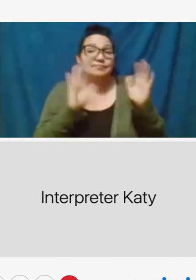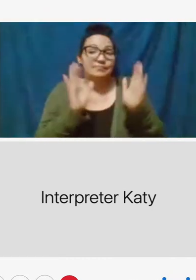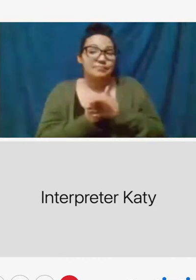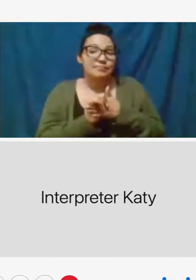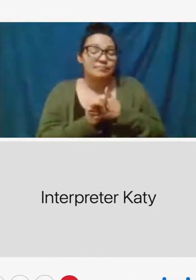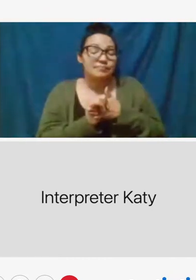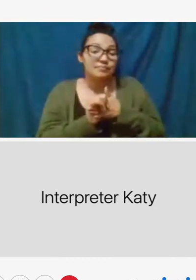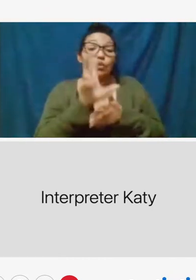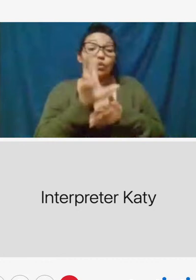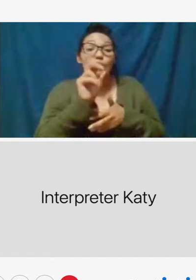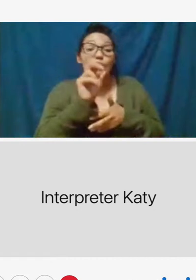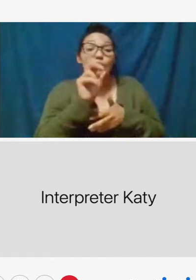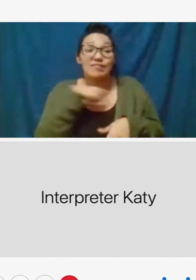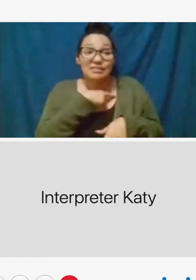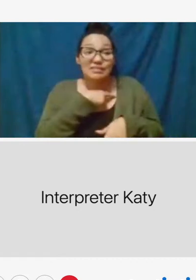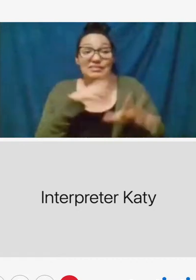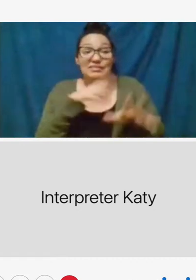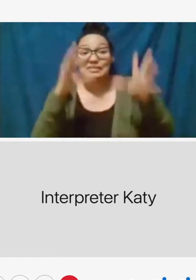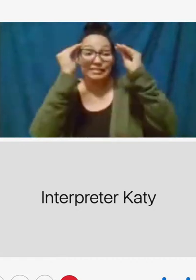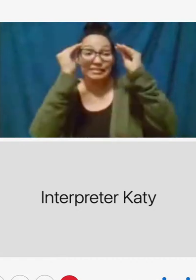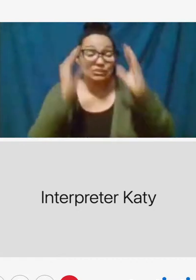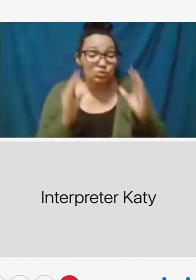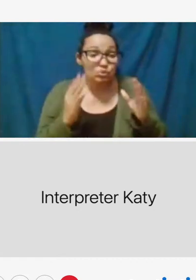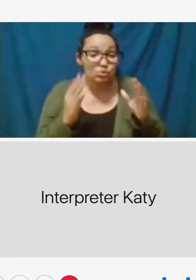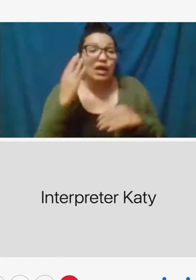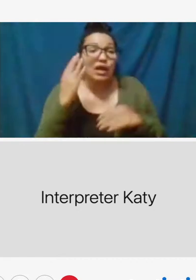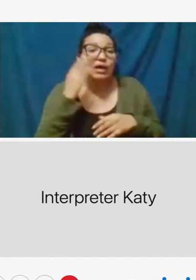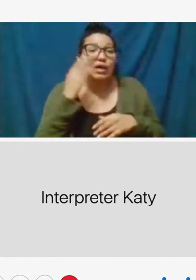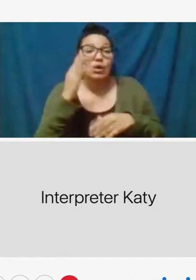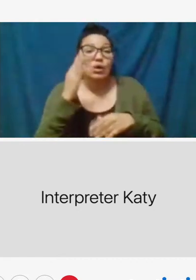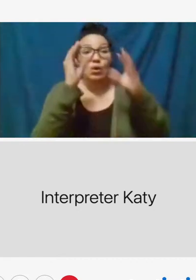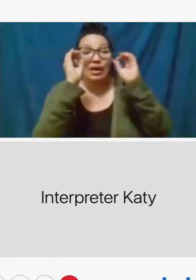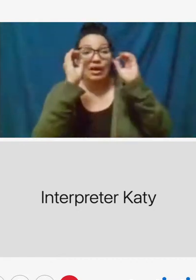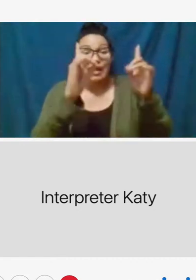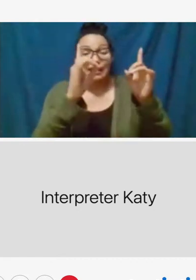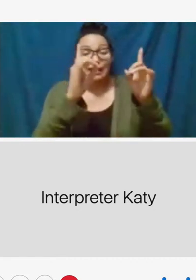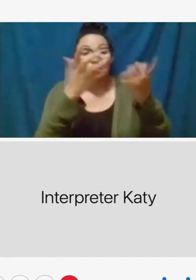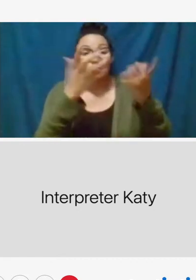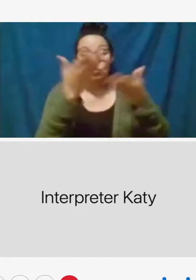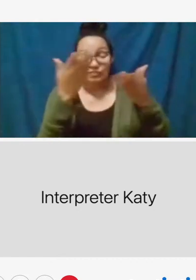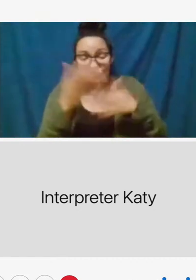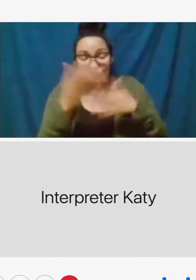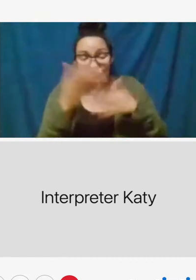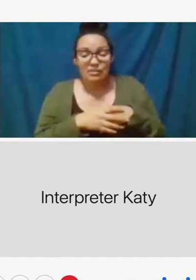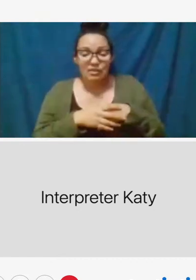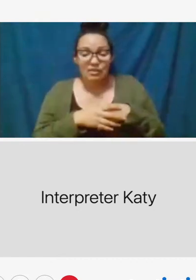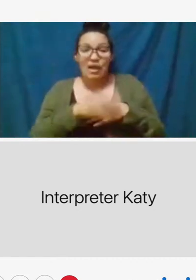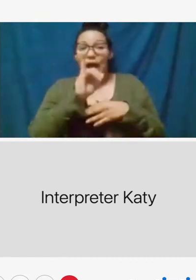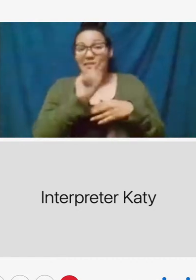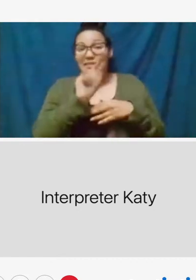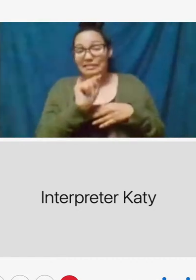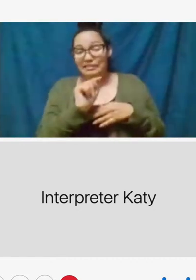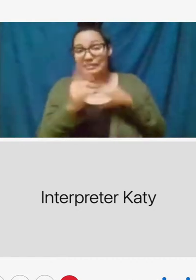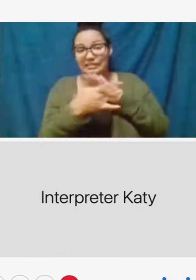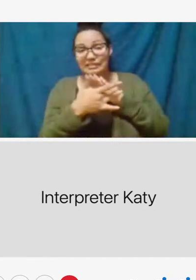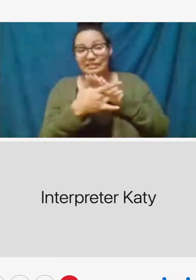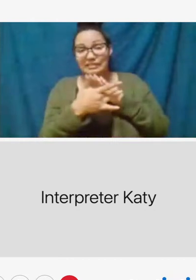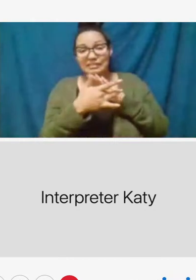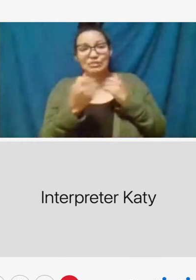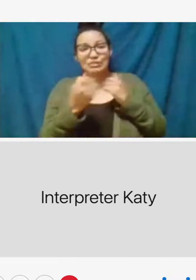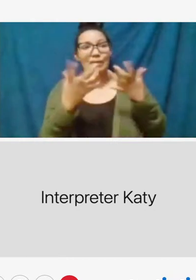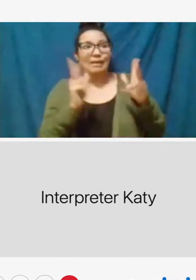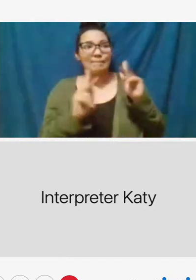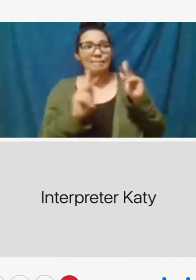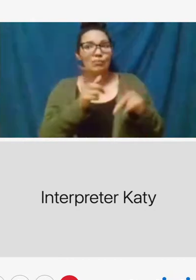teachers I ed services there was uh it there were so many people who had uh